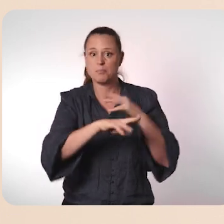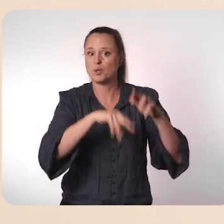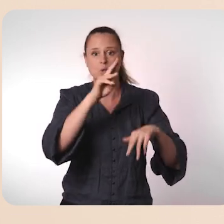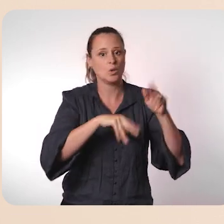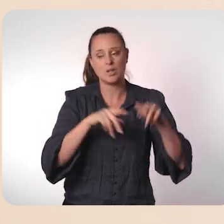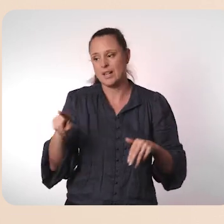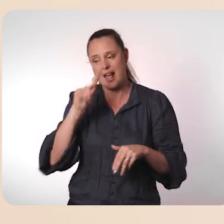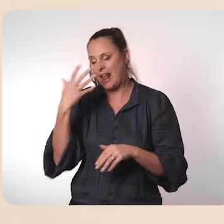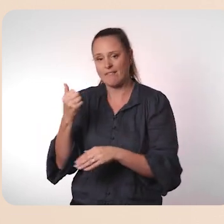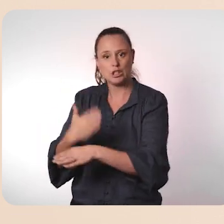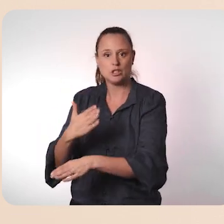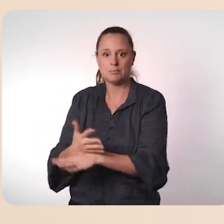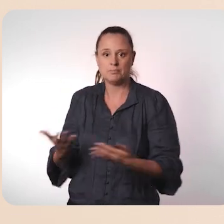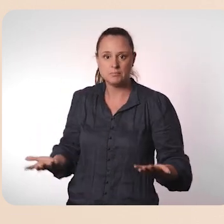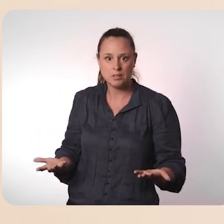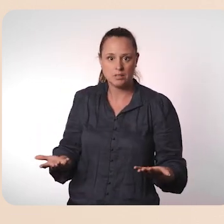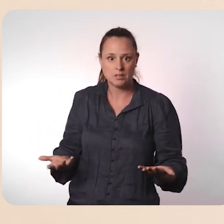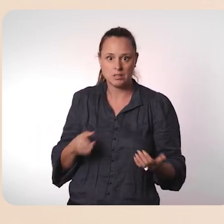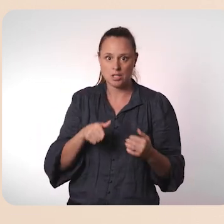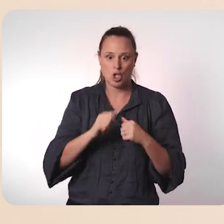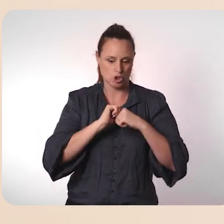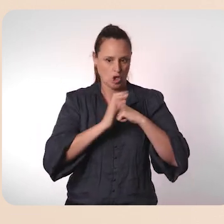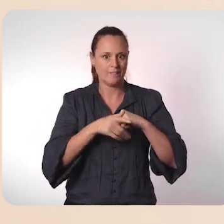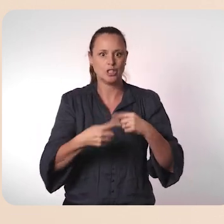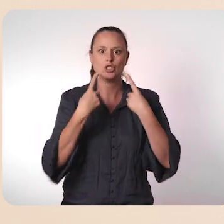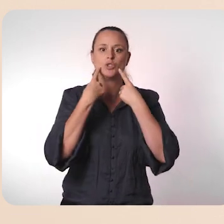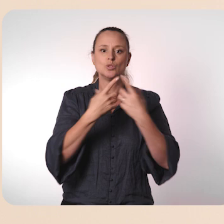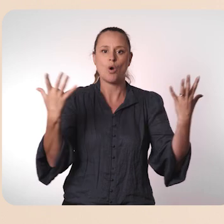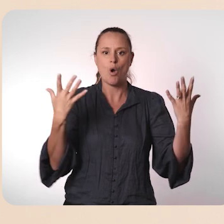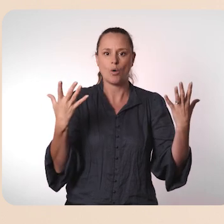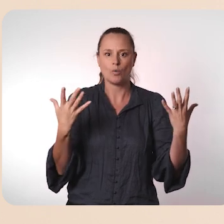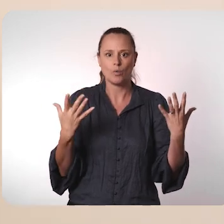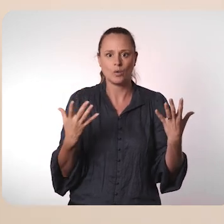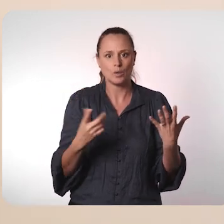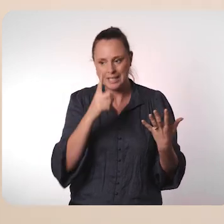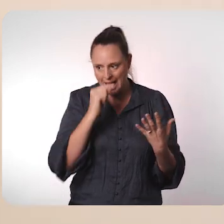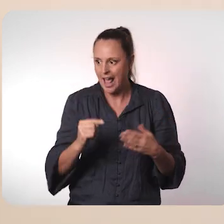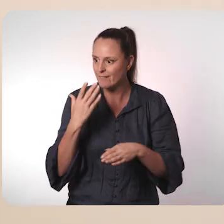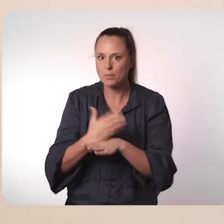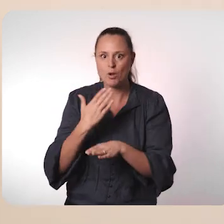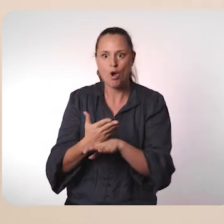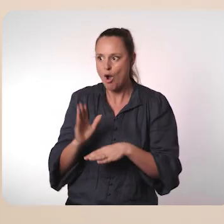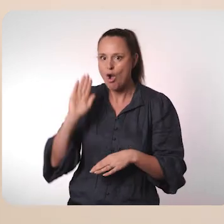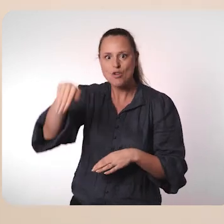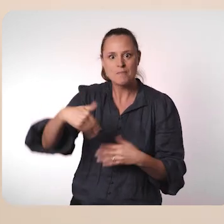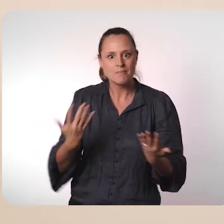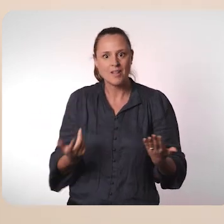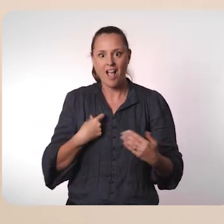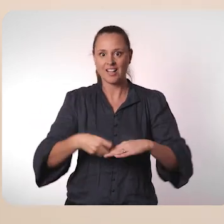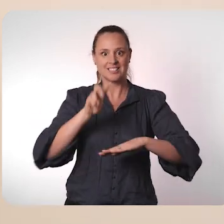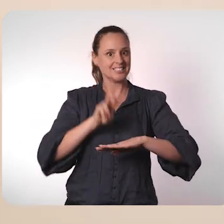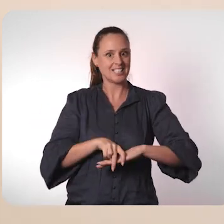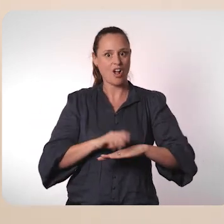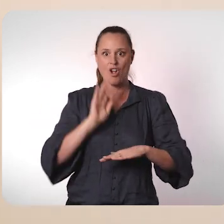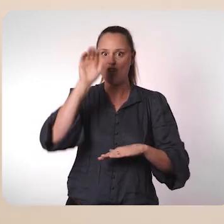it. COVID proved we can be very, very productive from home. I can sit in the comfort of my